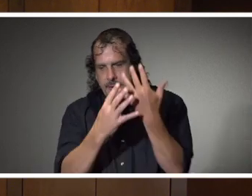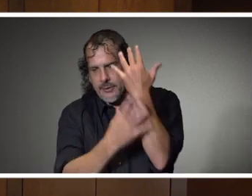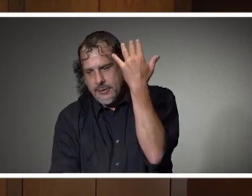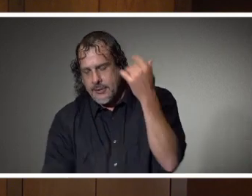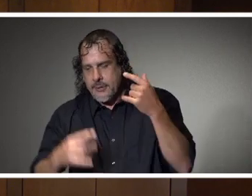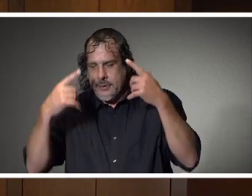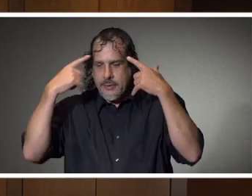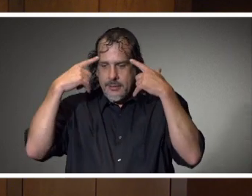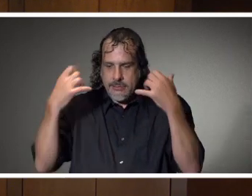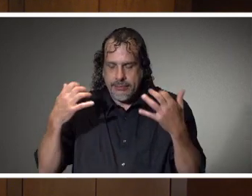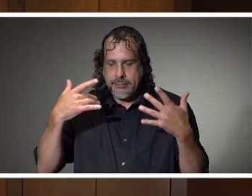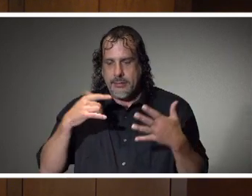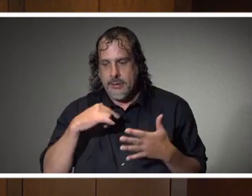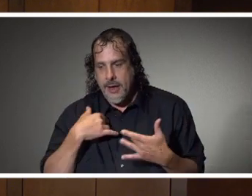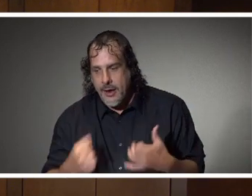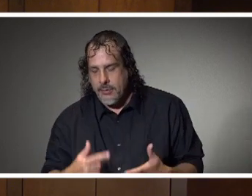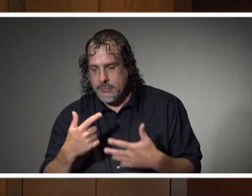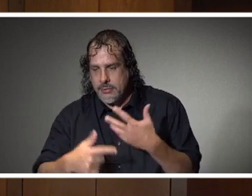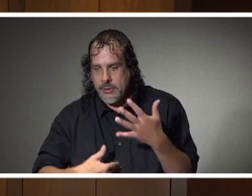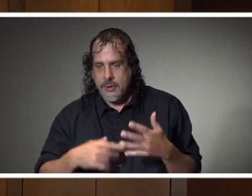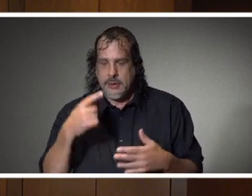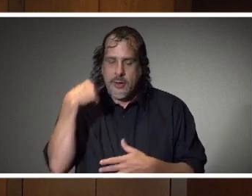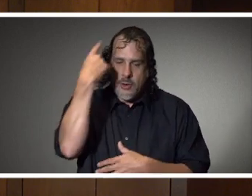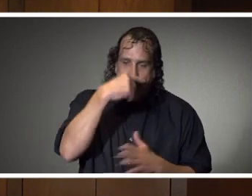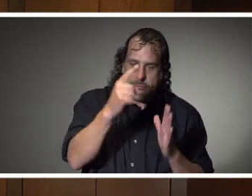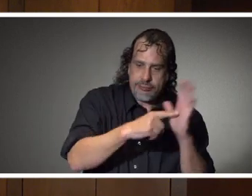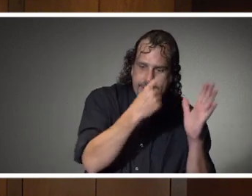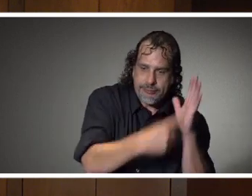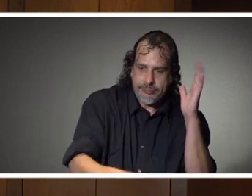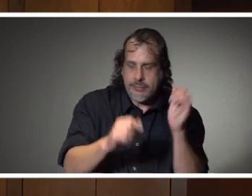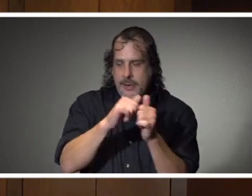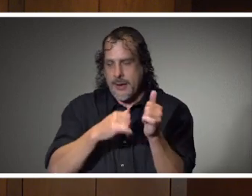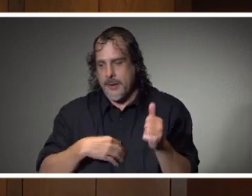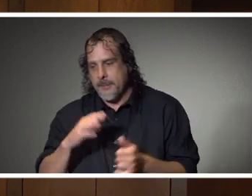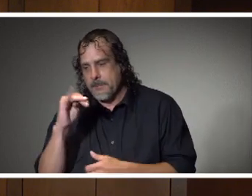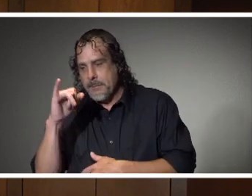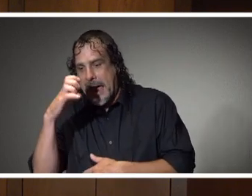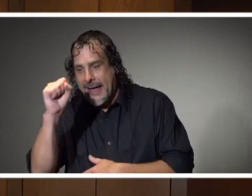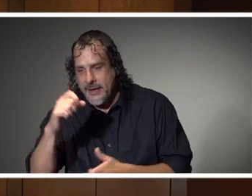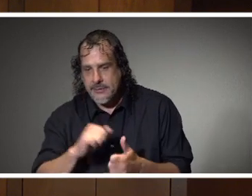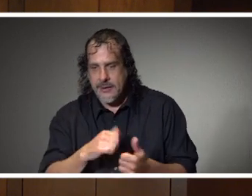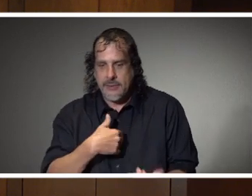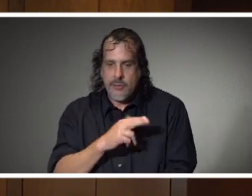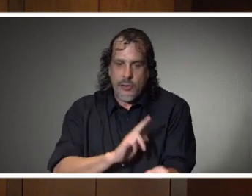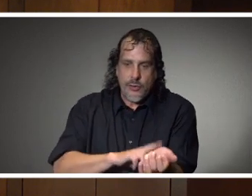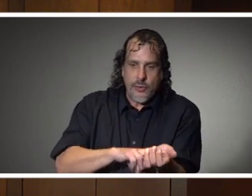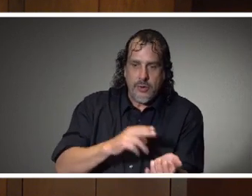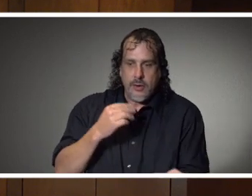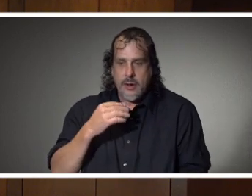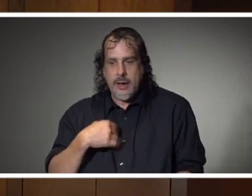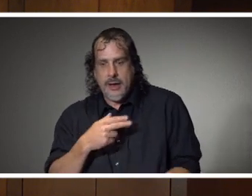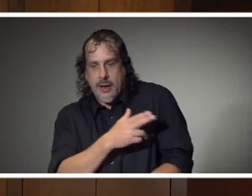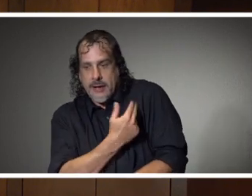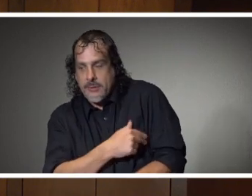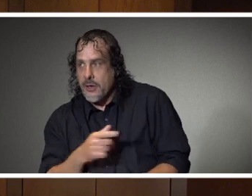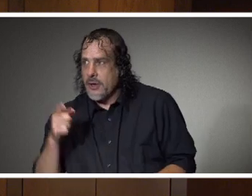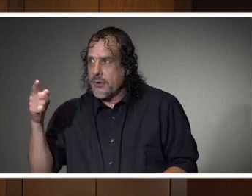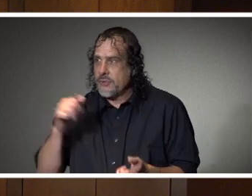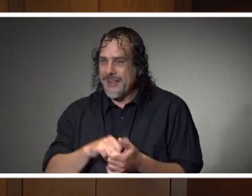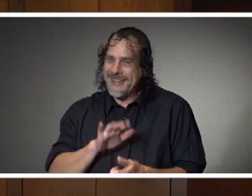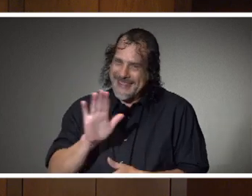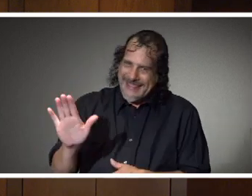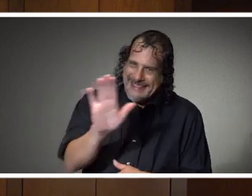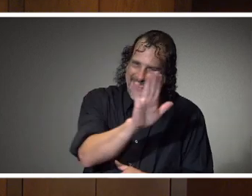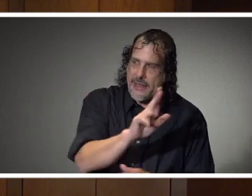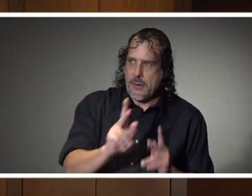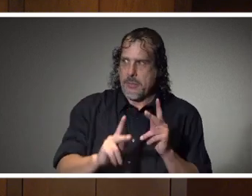about a lot, but also racism and bias in the healthcare setting that you called their own public health issue,